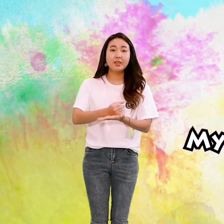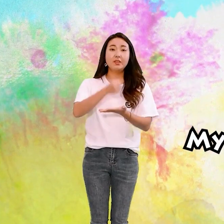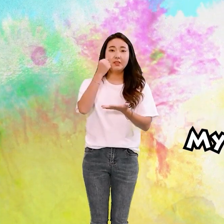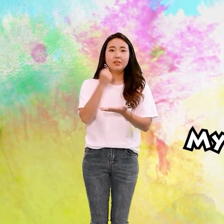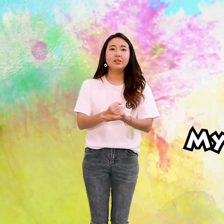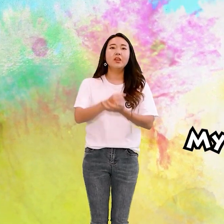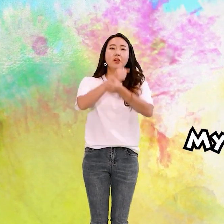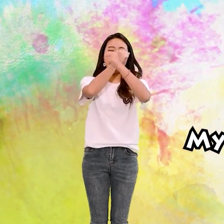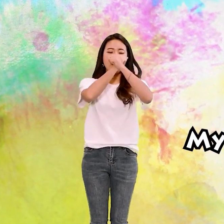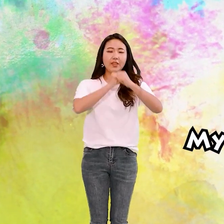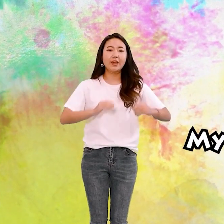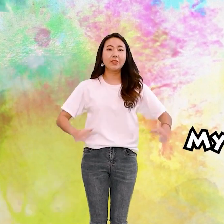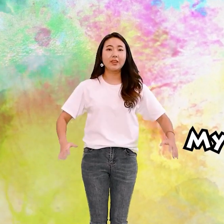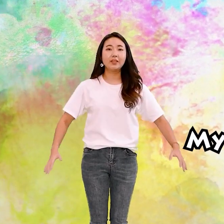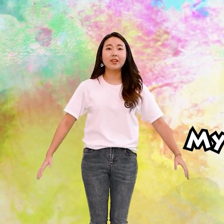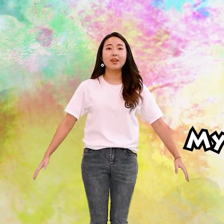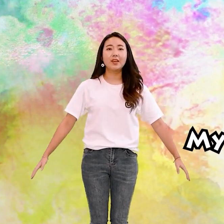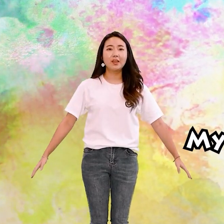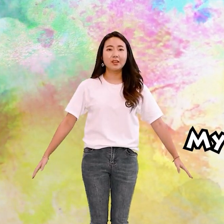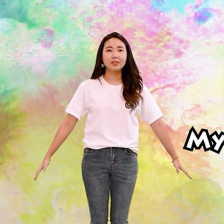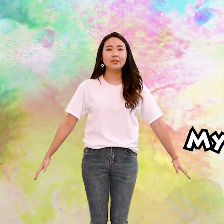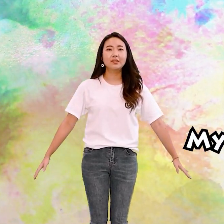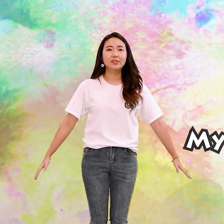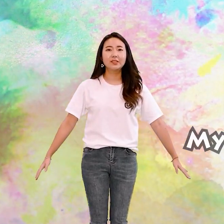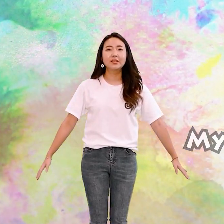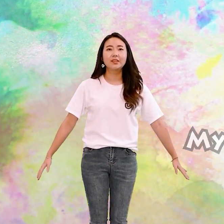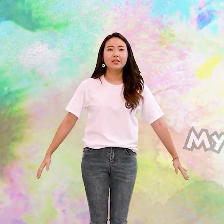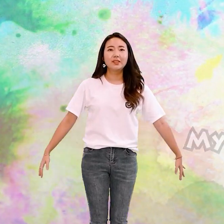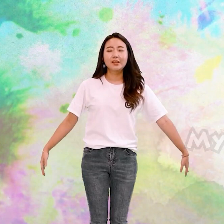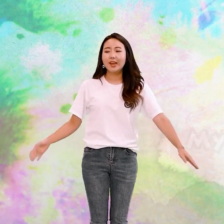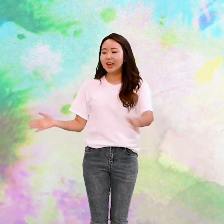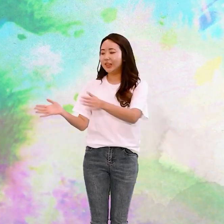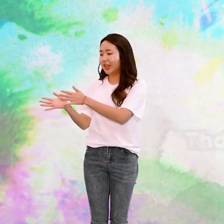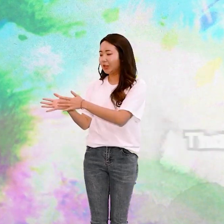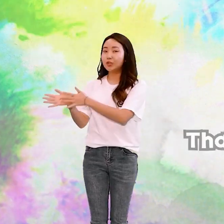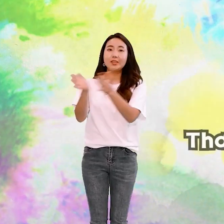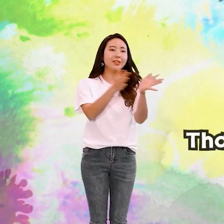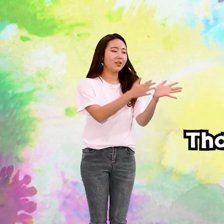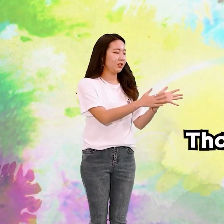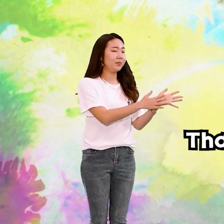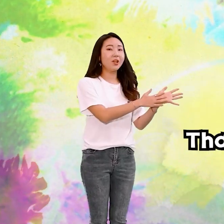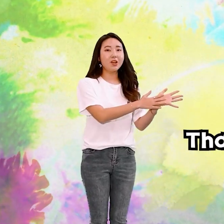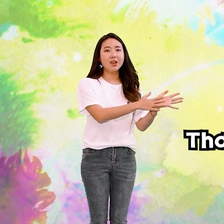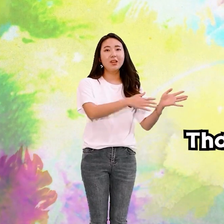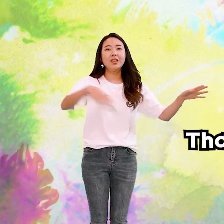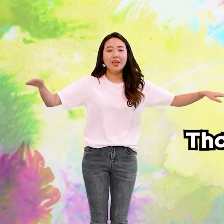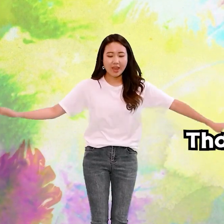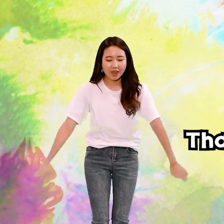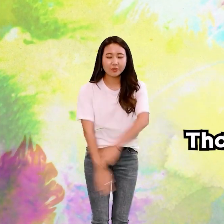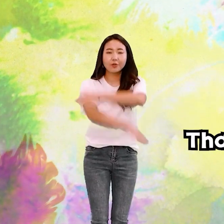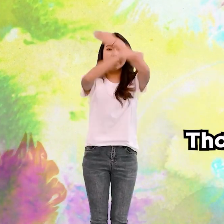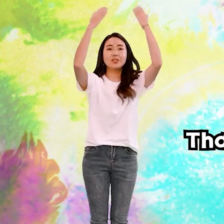hope is built on nothing less than Jesus'